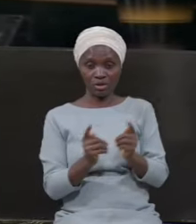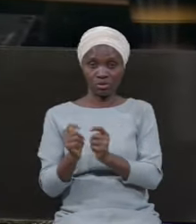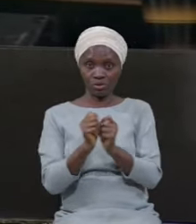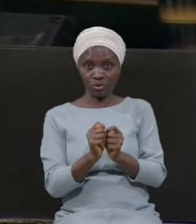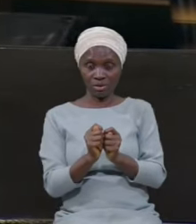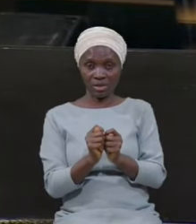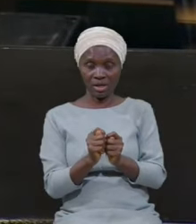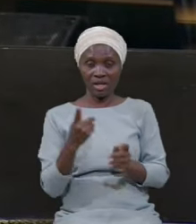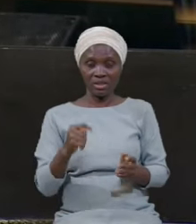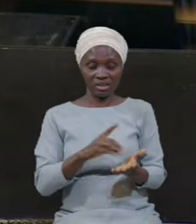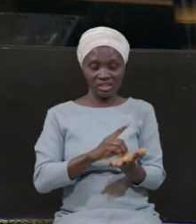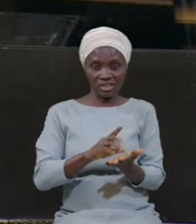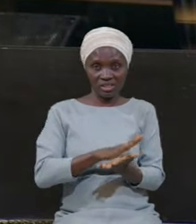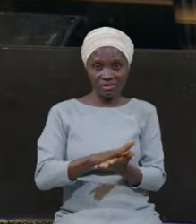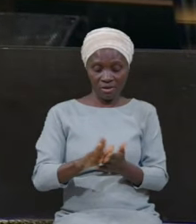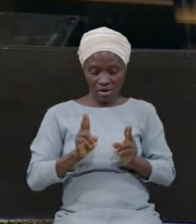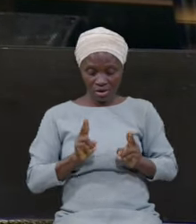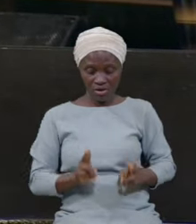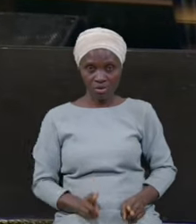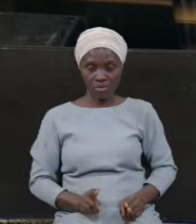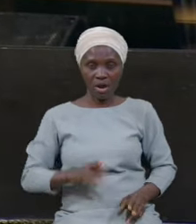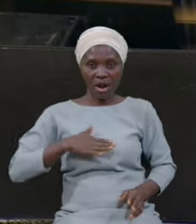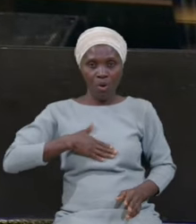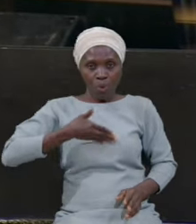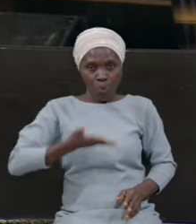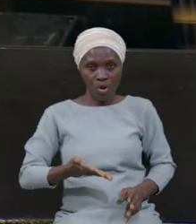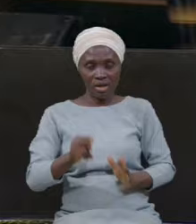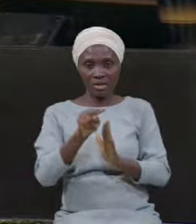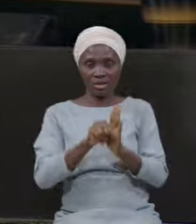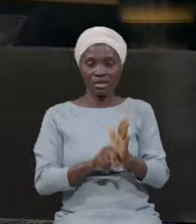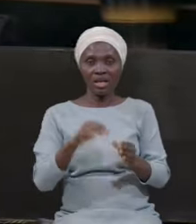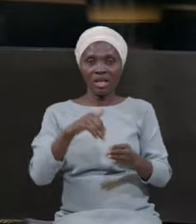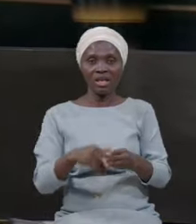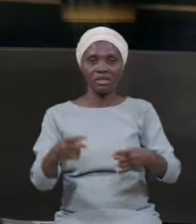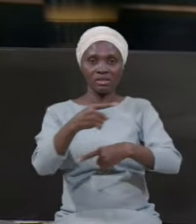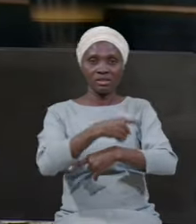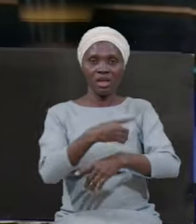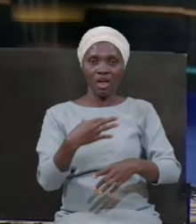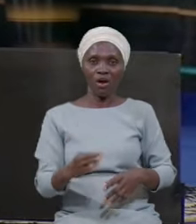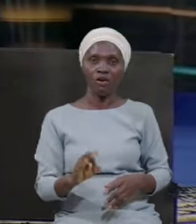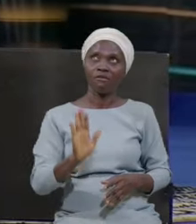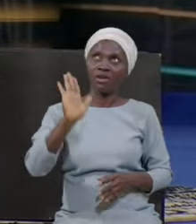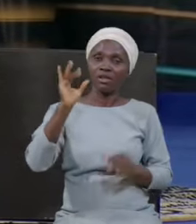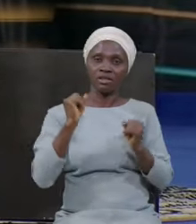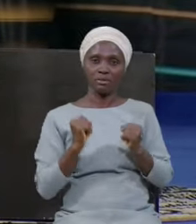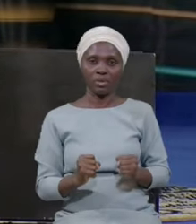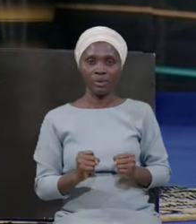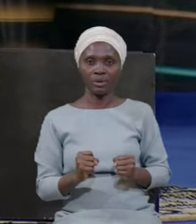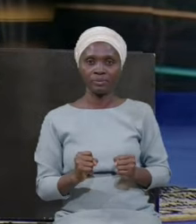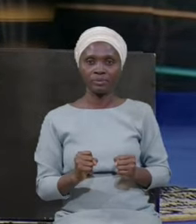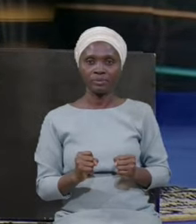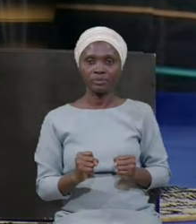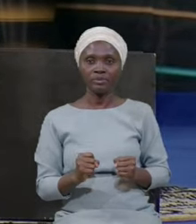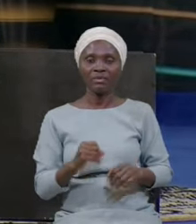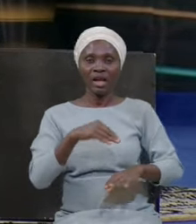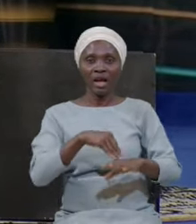willingness in the day of his power. Already he has told us at the beginning of that verse, it